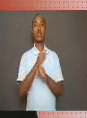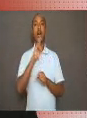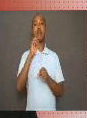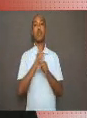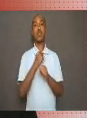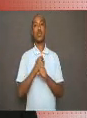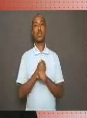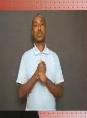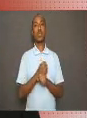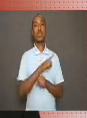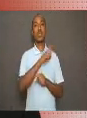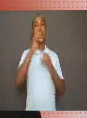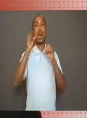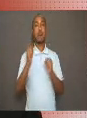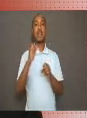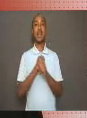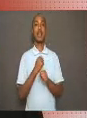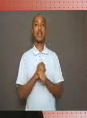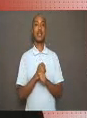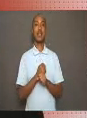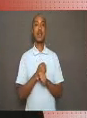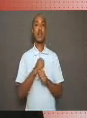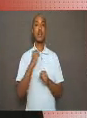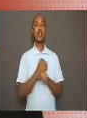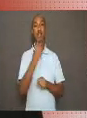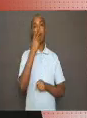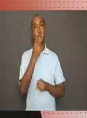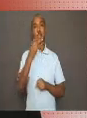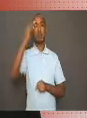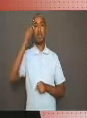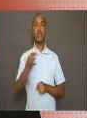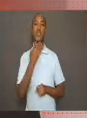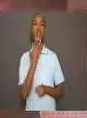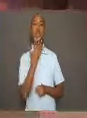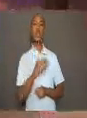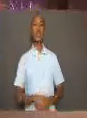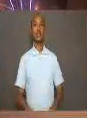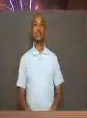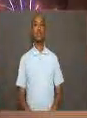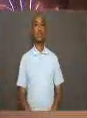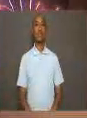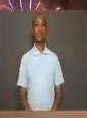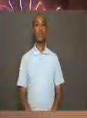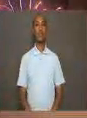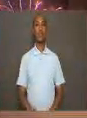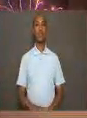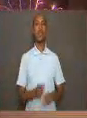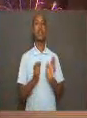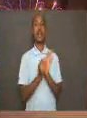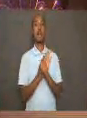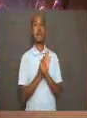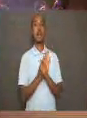produced, they can be created to display specific colors. For